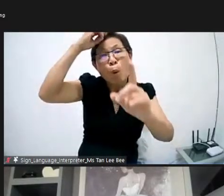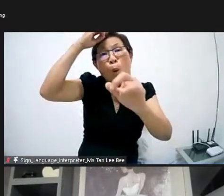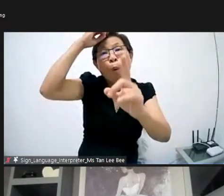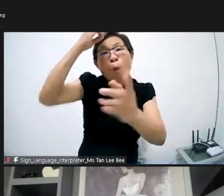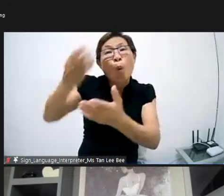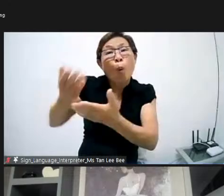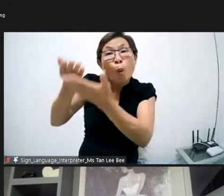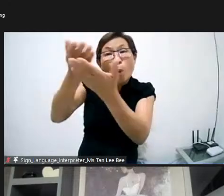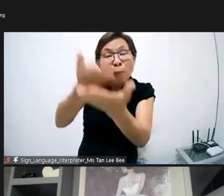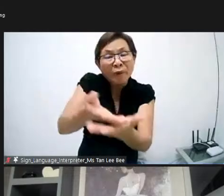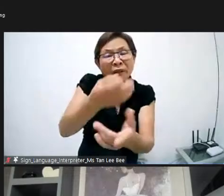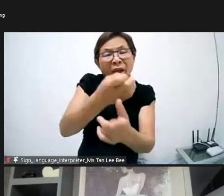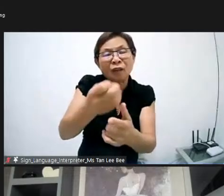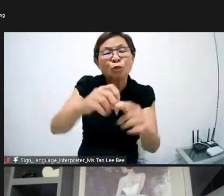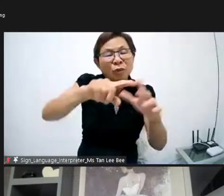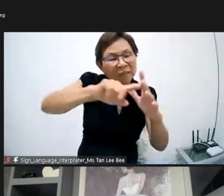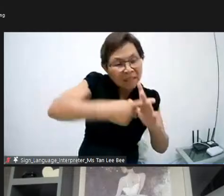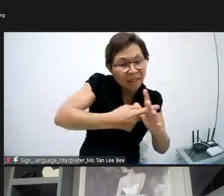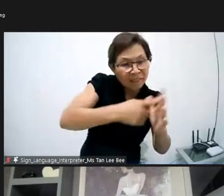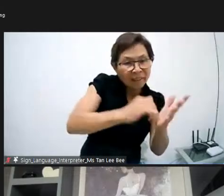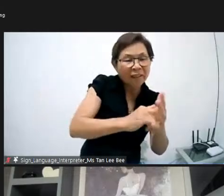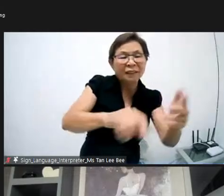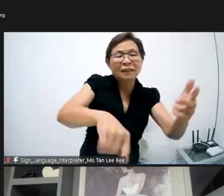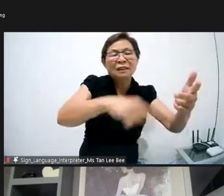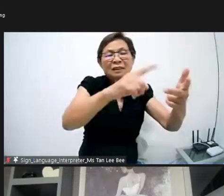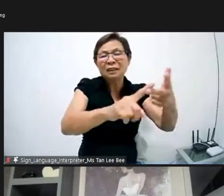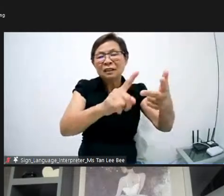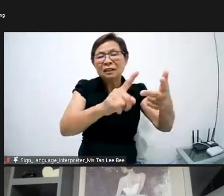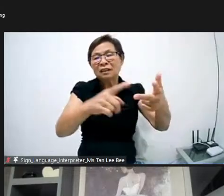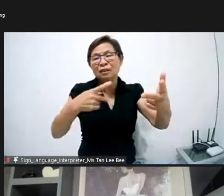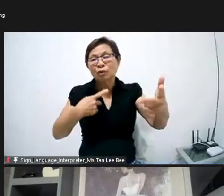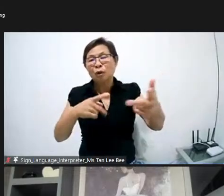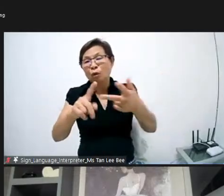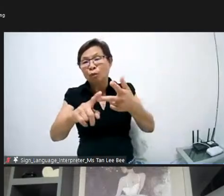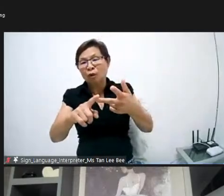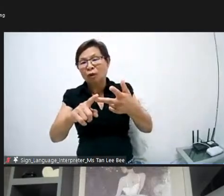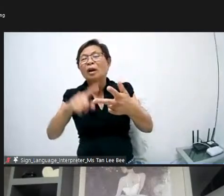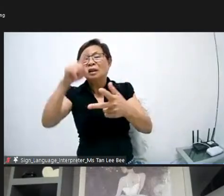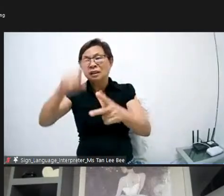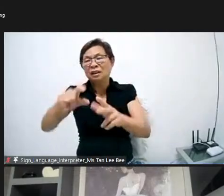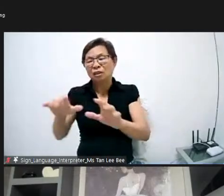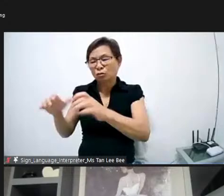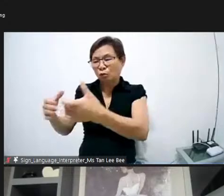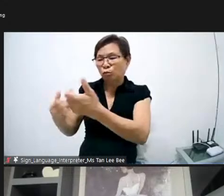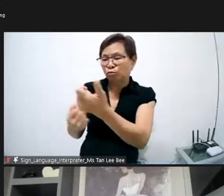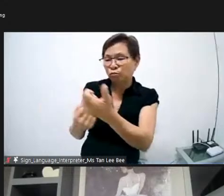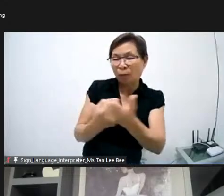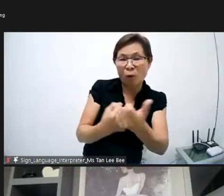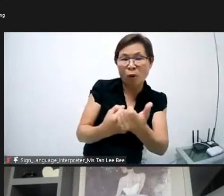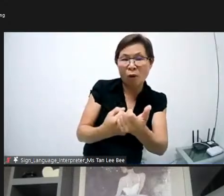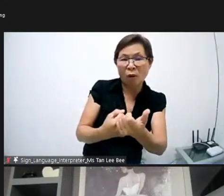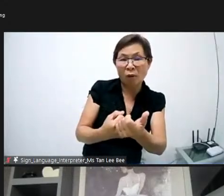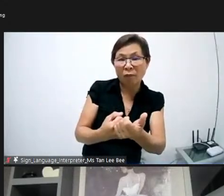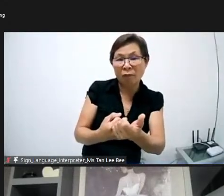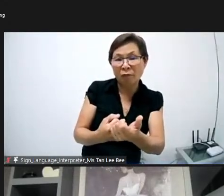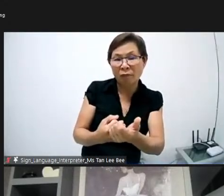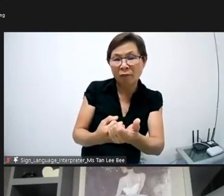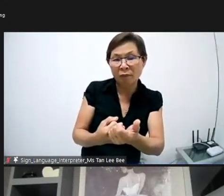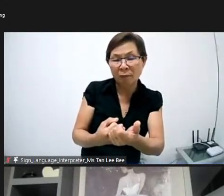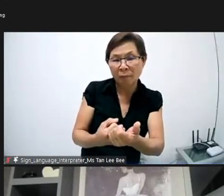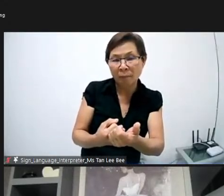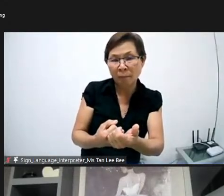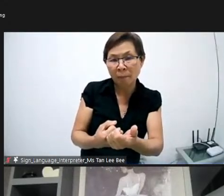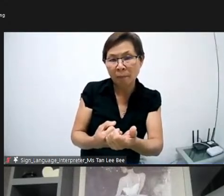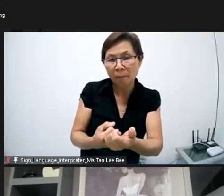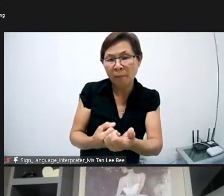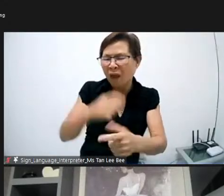it. And then the third one is regard to group support. Our friend,